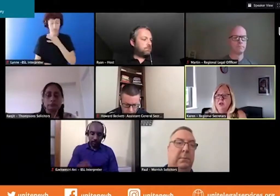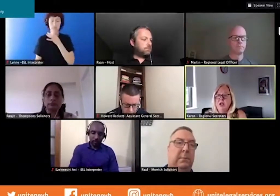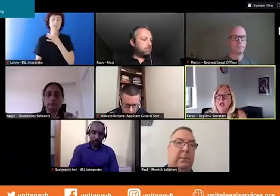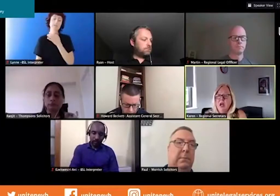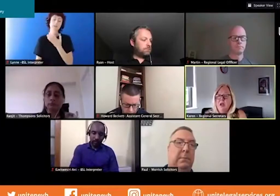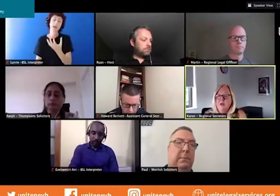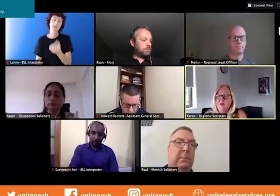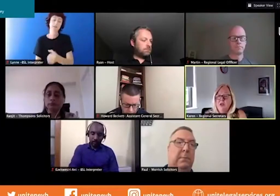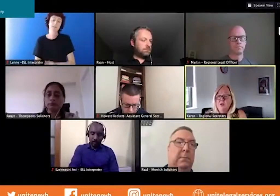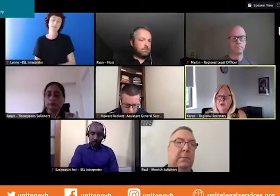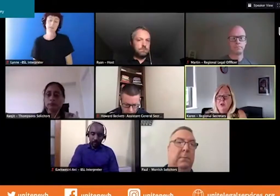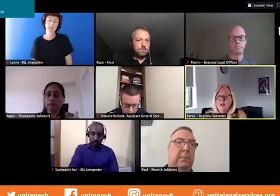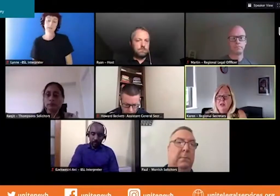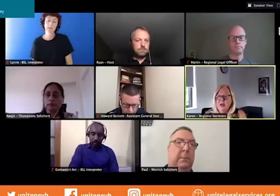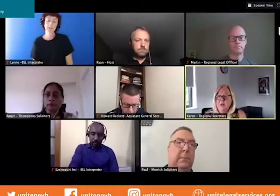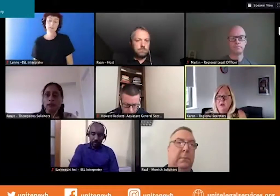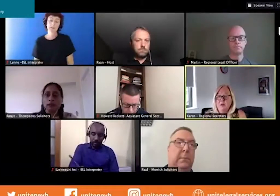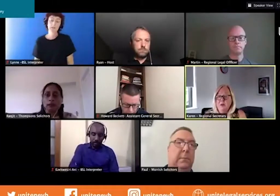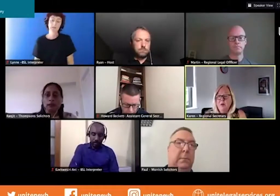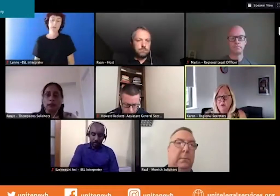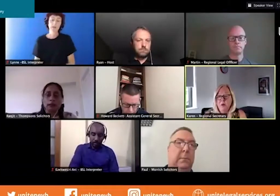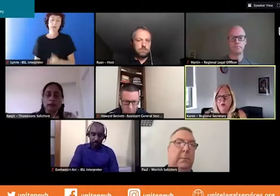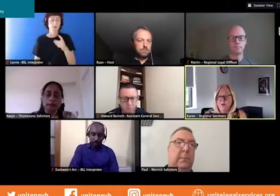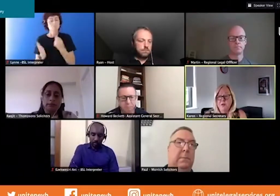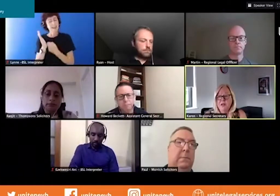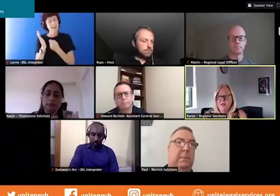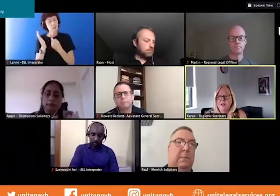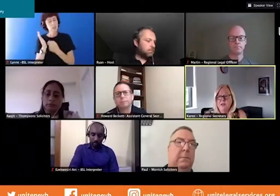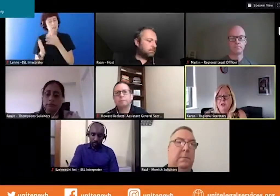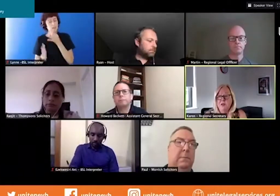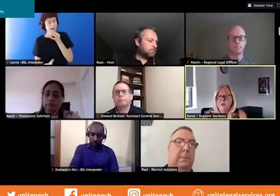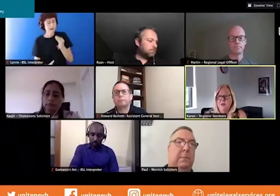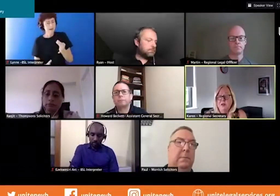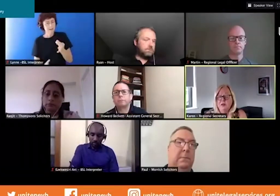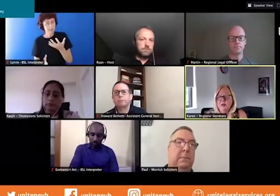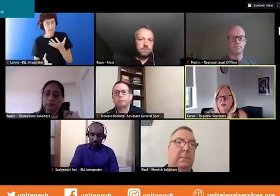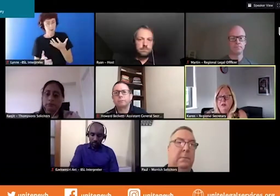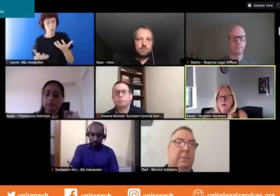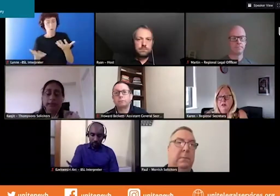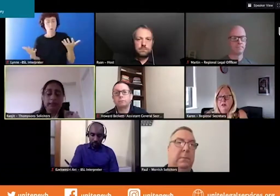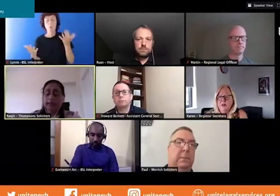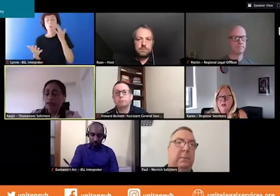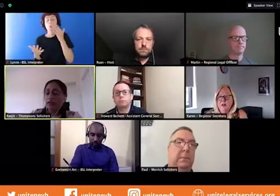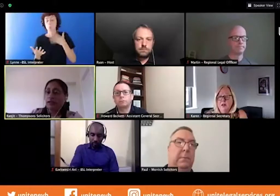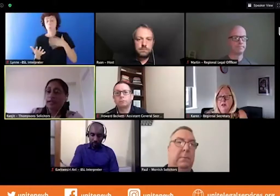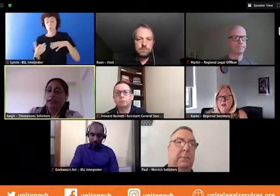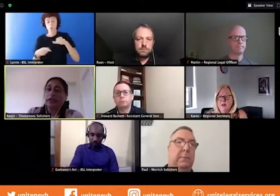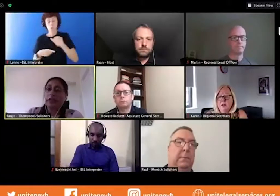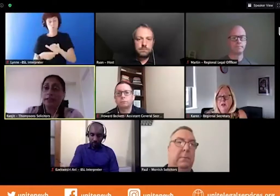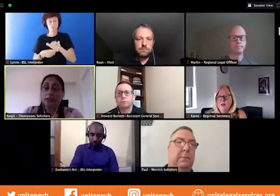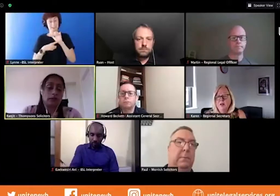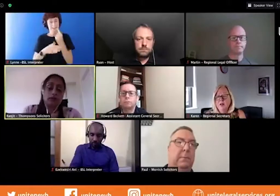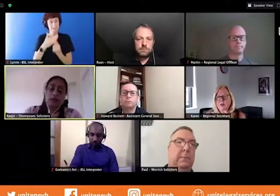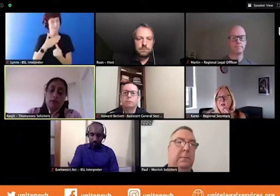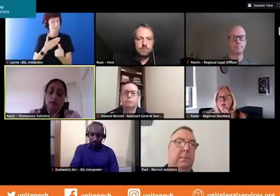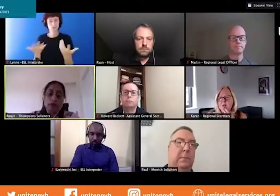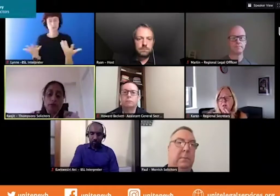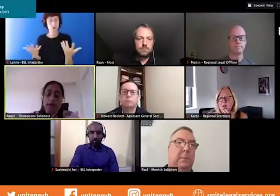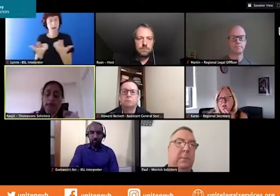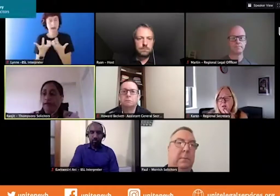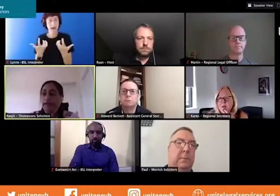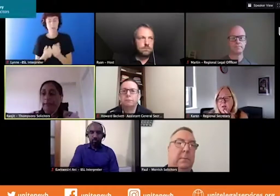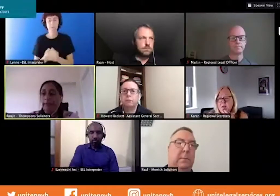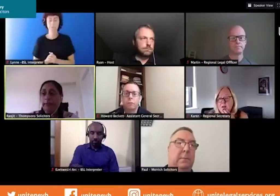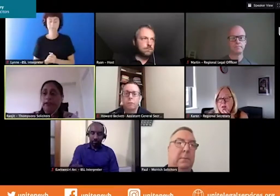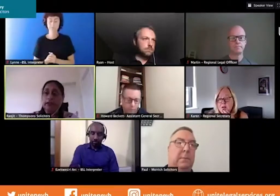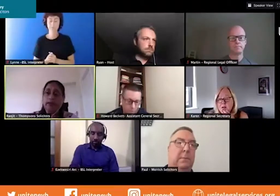those. Ranjit, would you want to pick that one up about where we have to protect individuals? Yeah, certainly, Karen. I mean, you're 100%